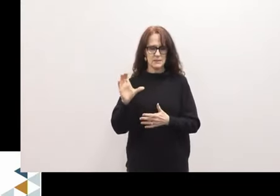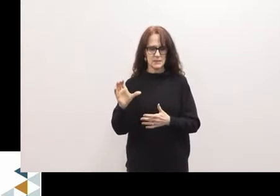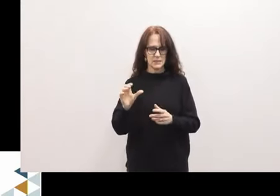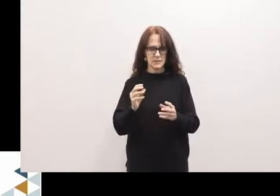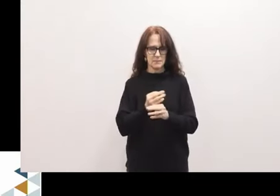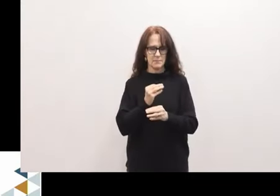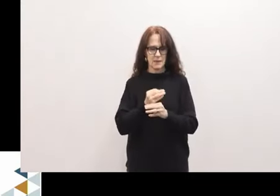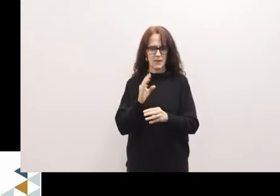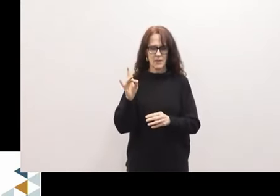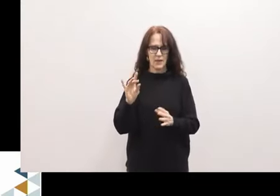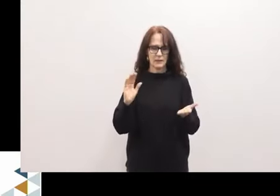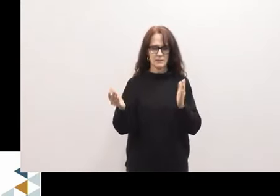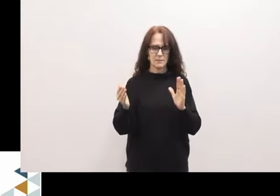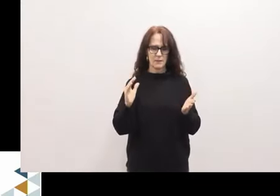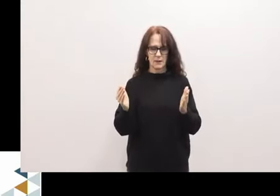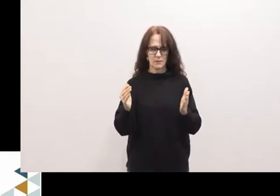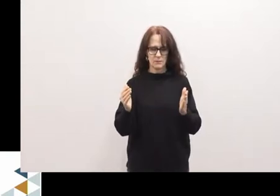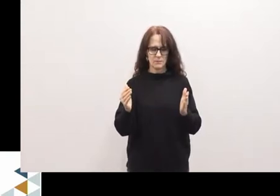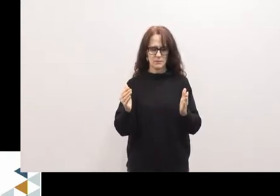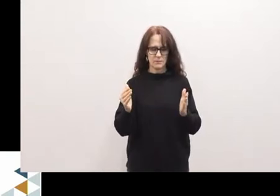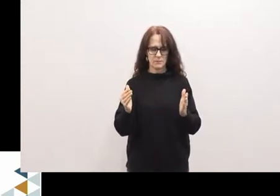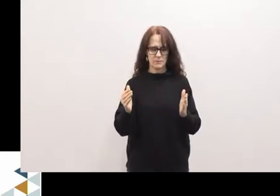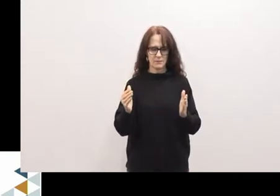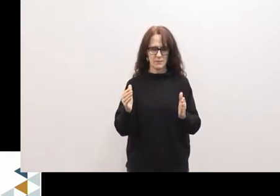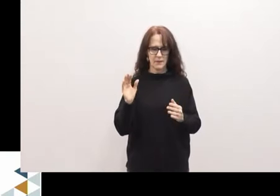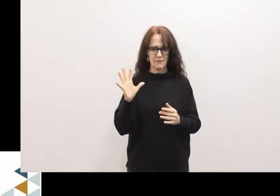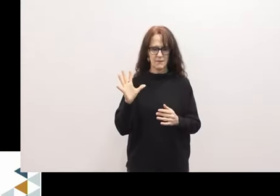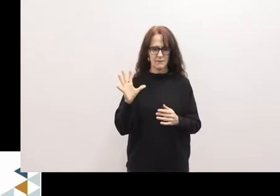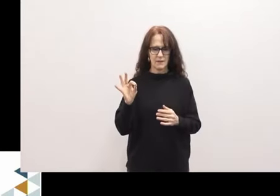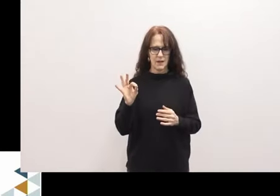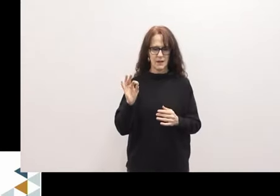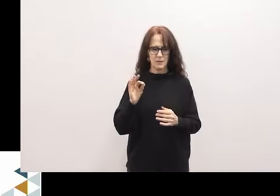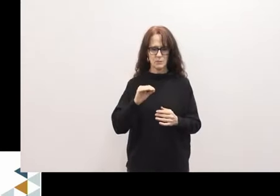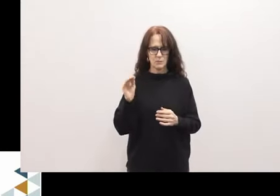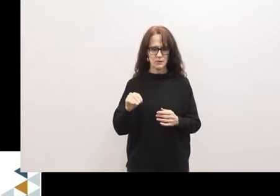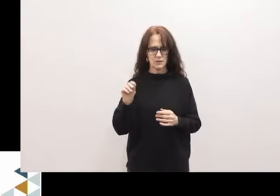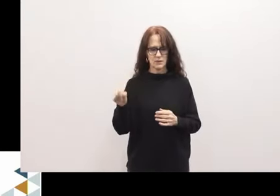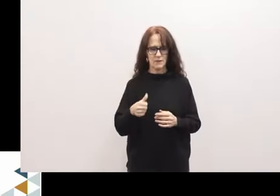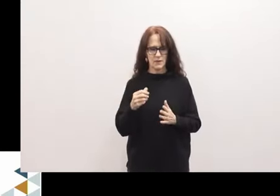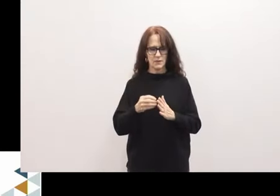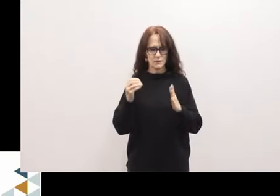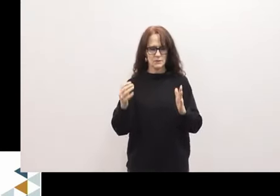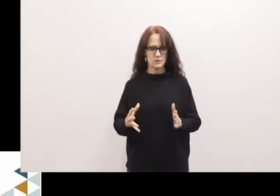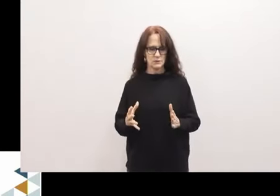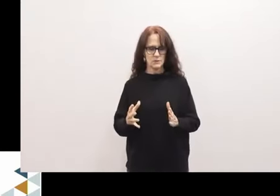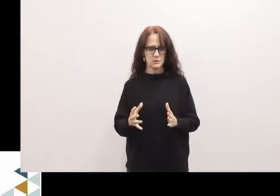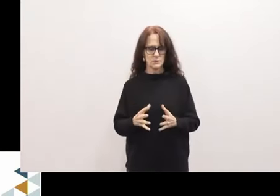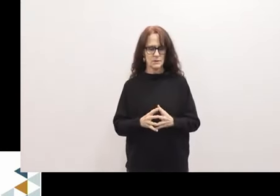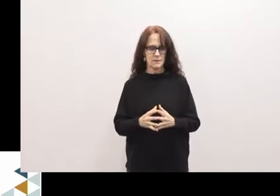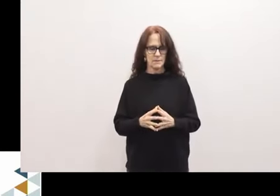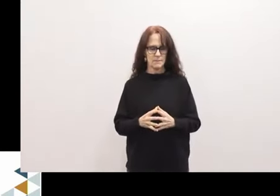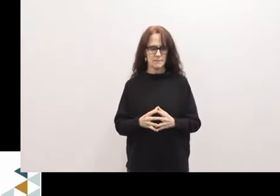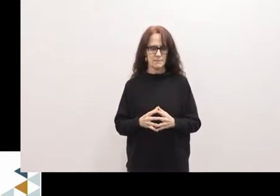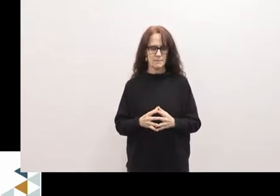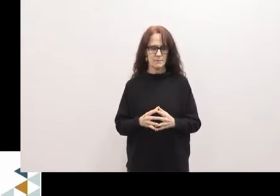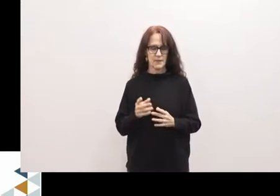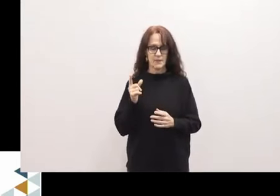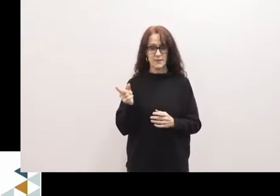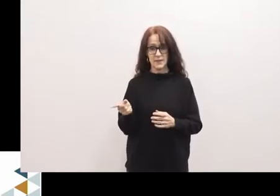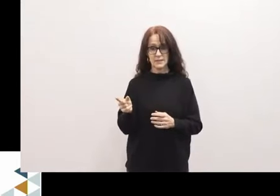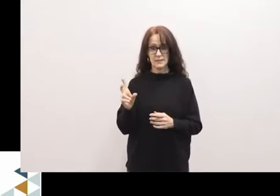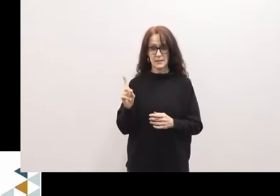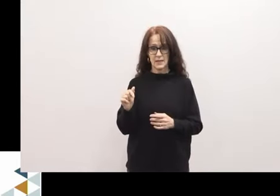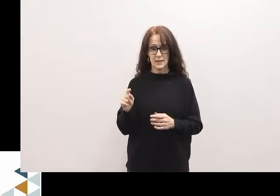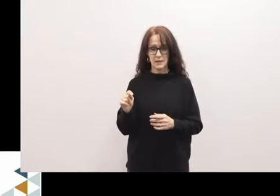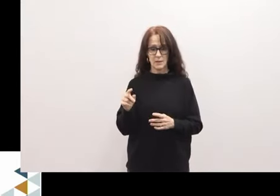grade compared to 59% of all other students. So in just looking at this data point, we're seeing